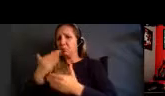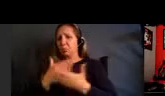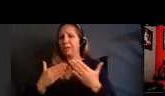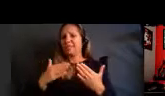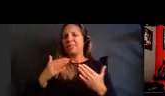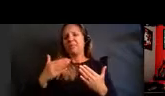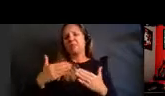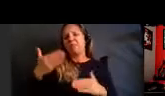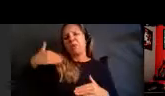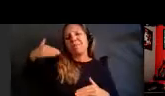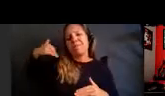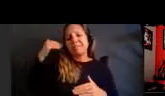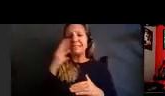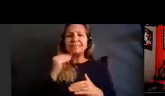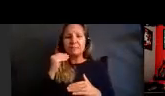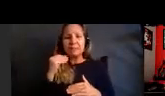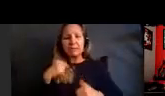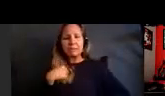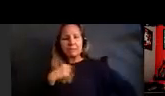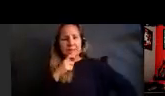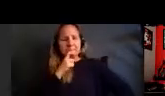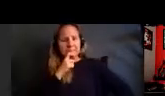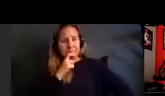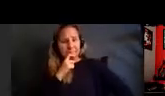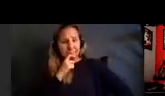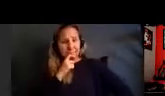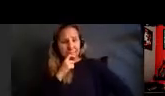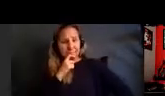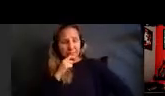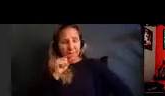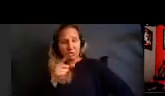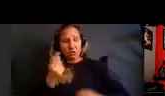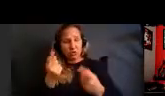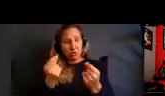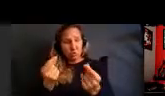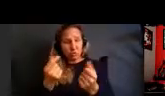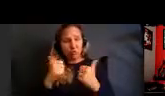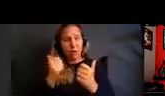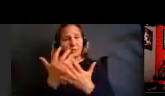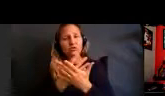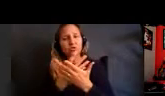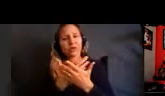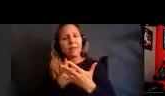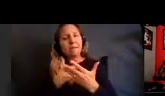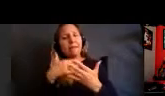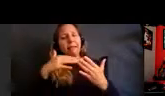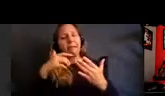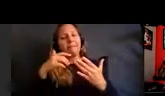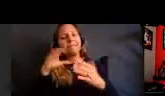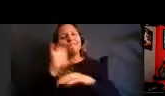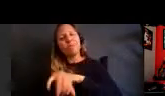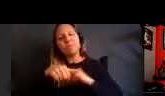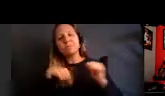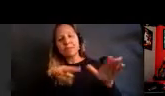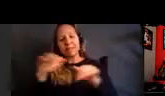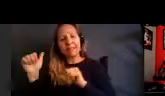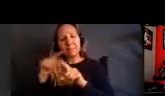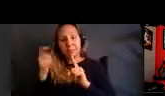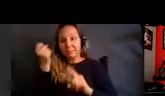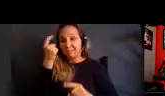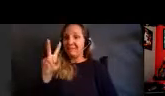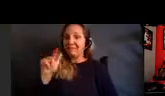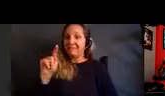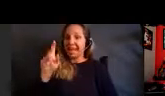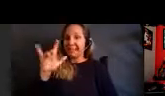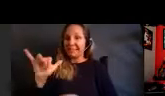past that would make me go, are they trying to screen me out? And I remember that with Vancity, their application process at